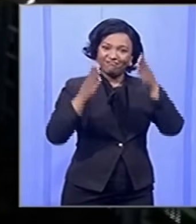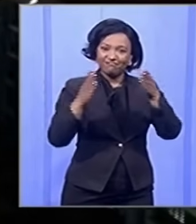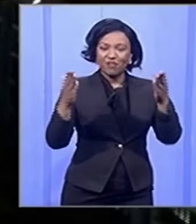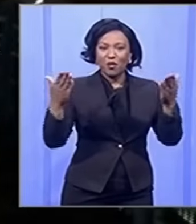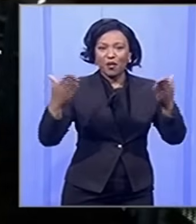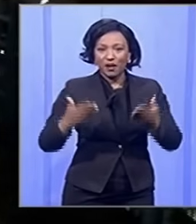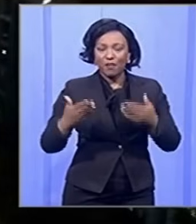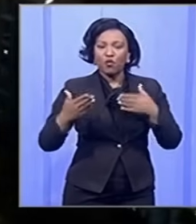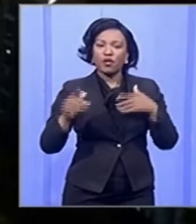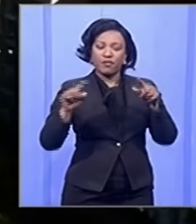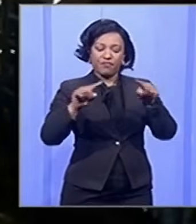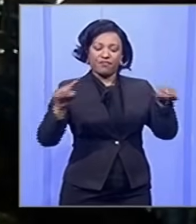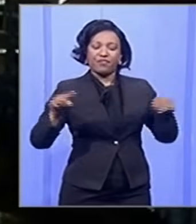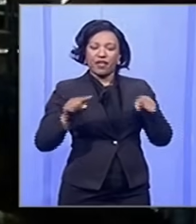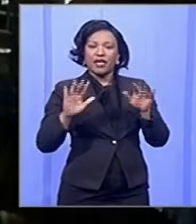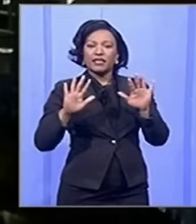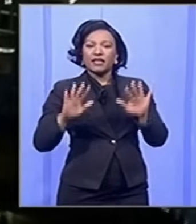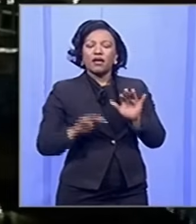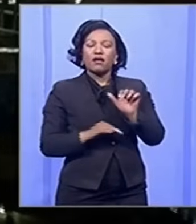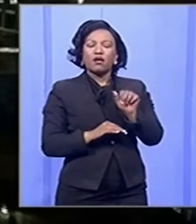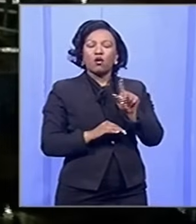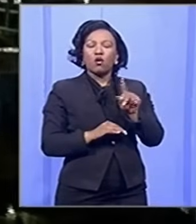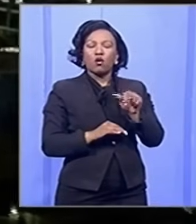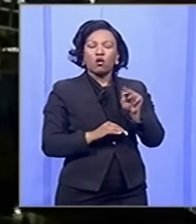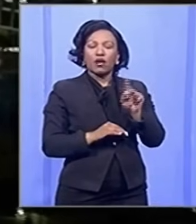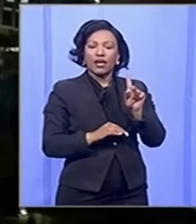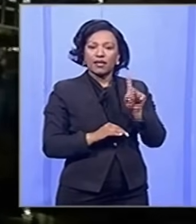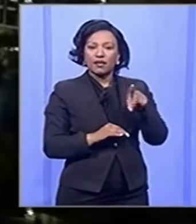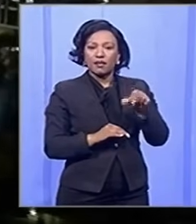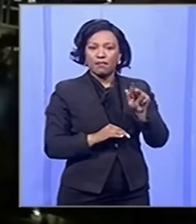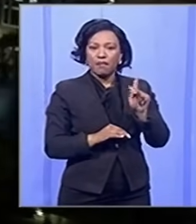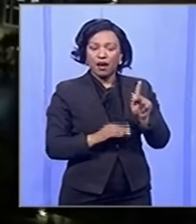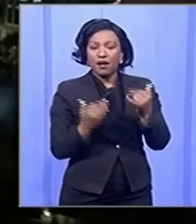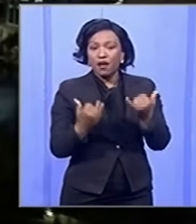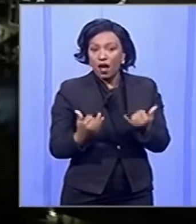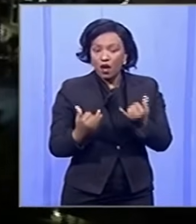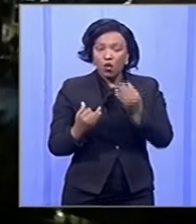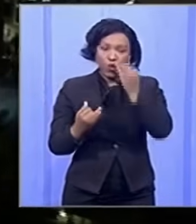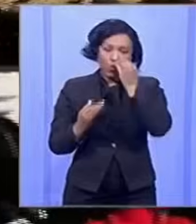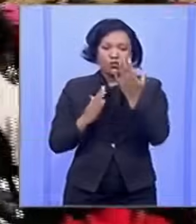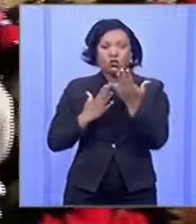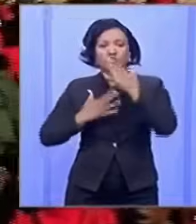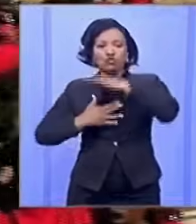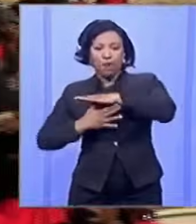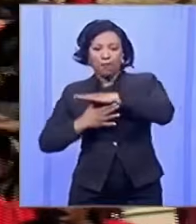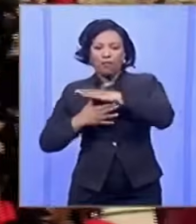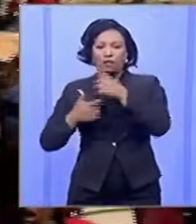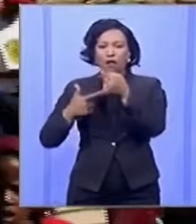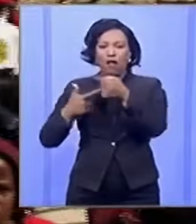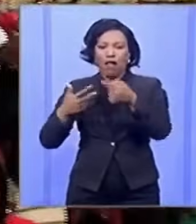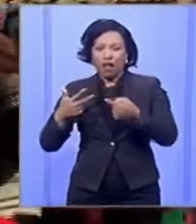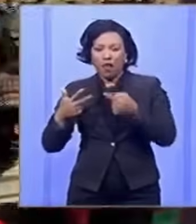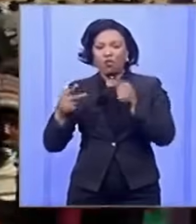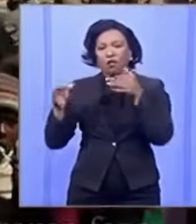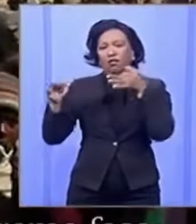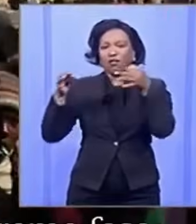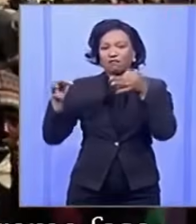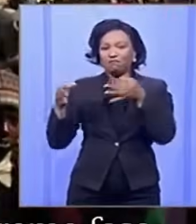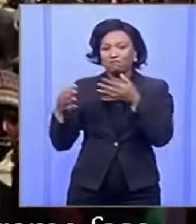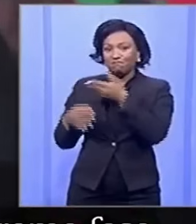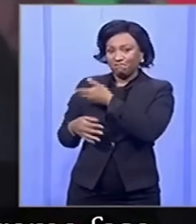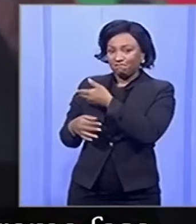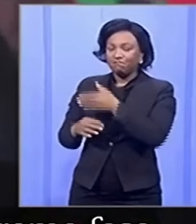Auckland Park re le tsopolela pele tšeo di tantšego šedi. We are going to fight